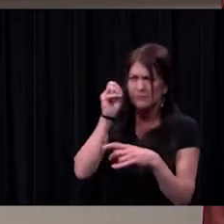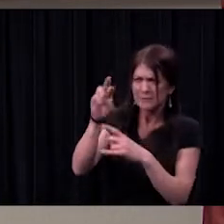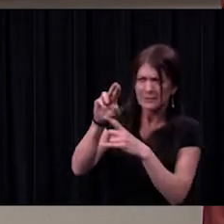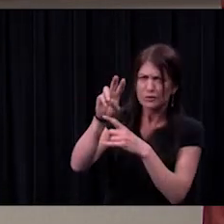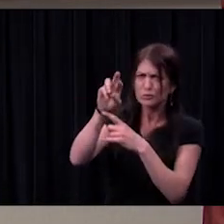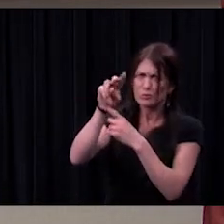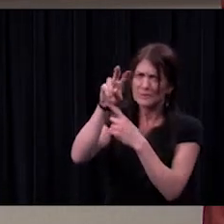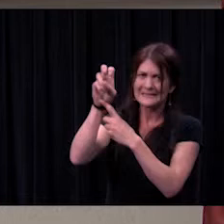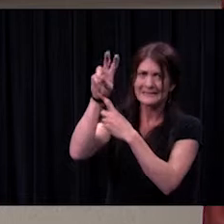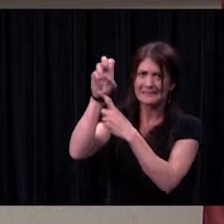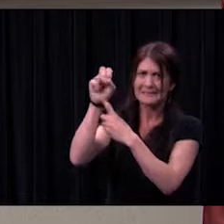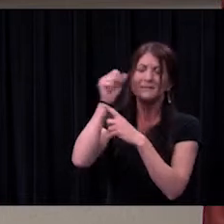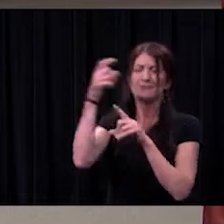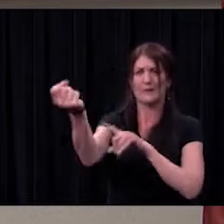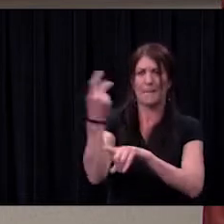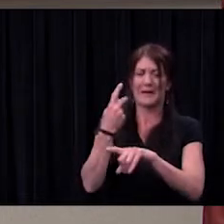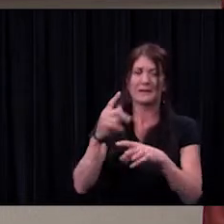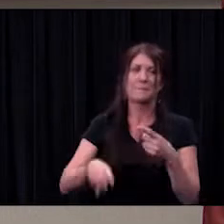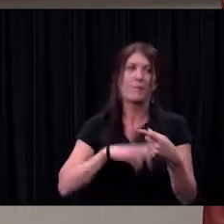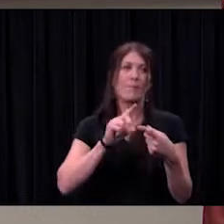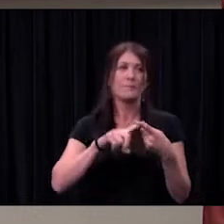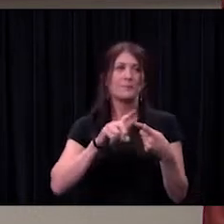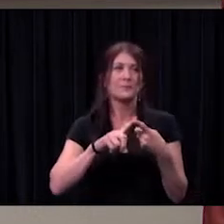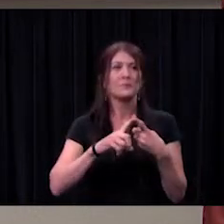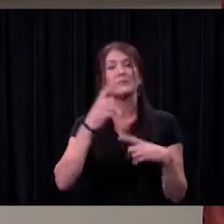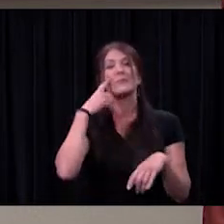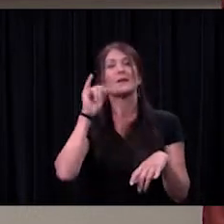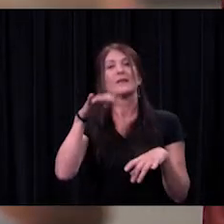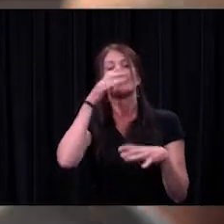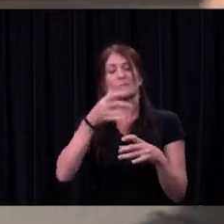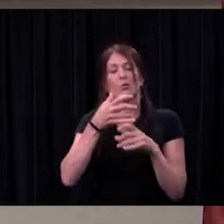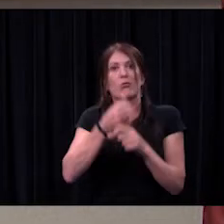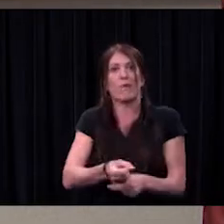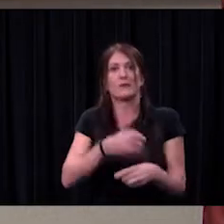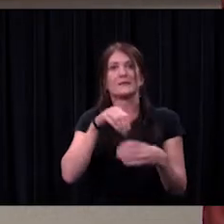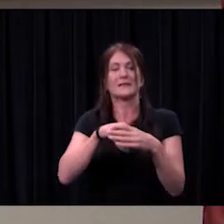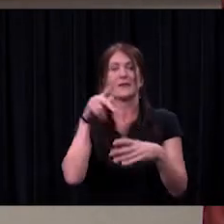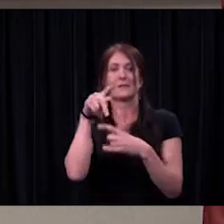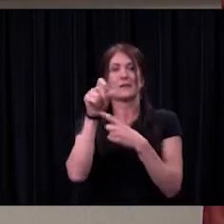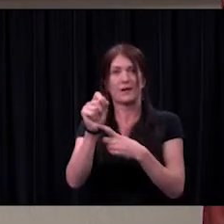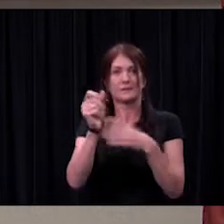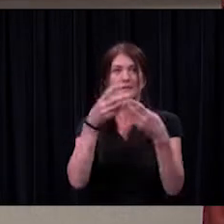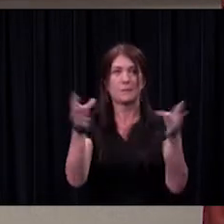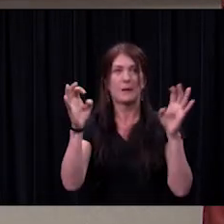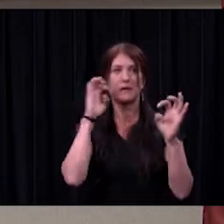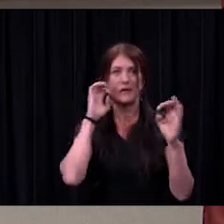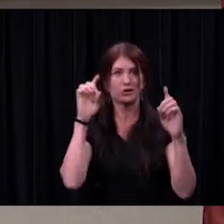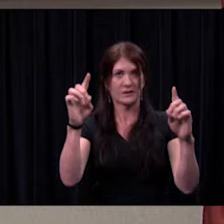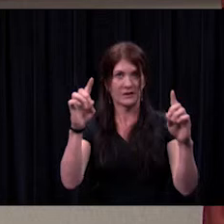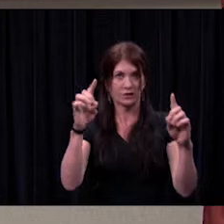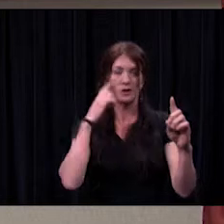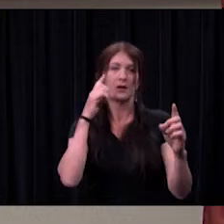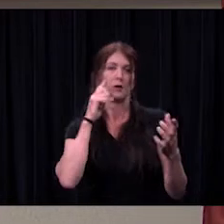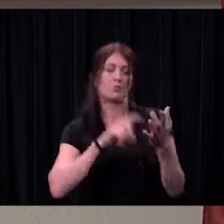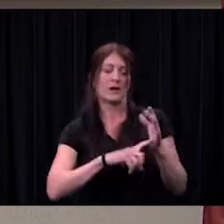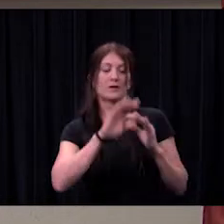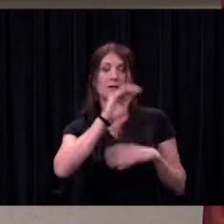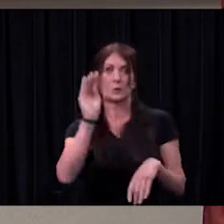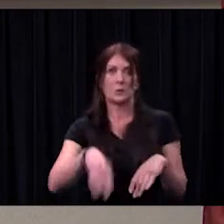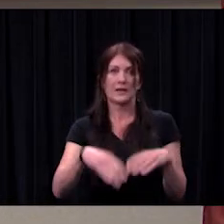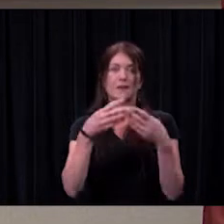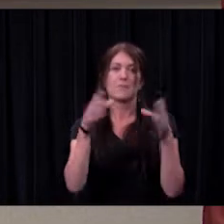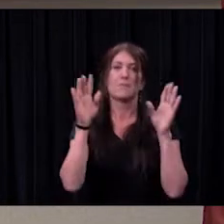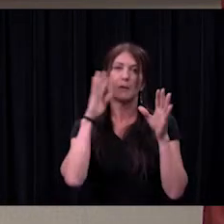please. The Confidence in Kansas Public Education Task Force has named 6 Olathe Public Schools as recipient of the Challenge